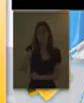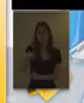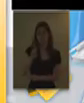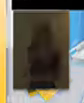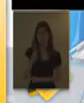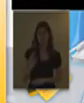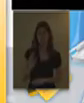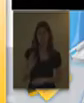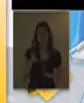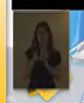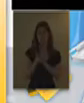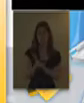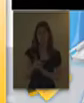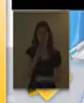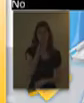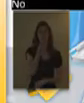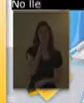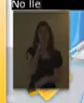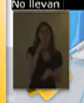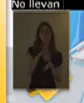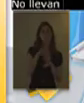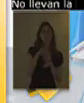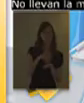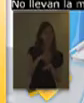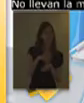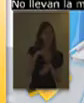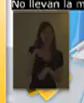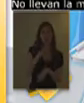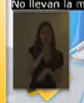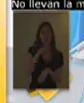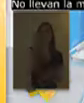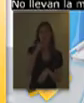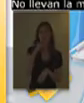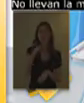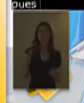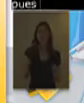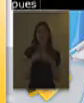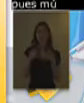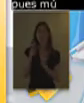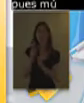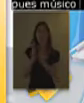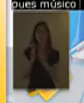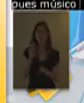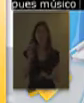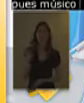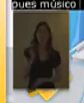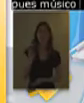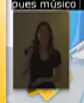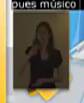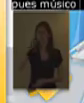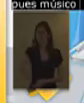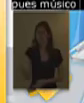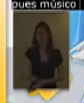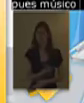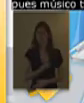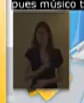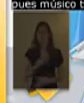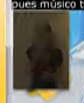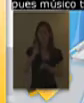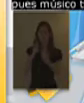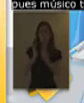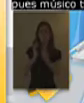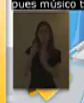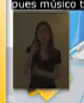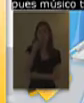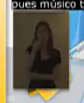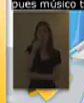form part of non-pharmacological treatments. So music therapy, amongst others. So we